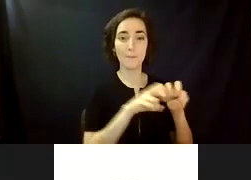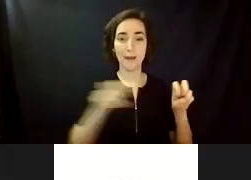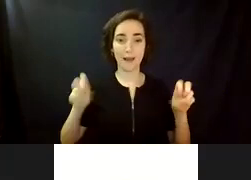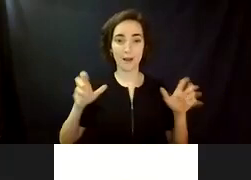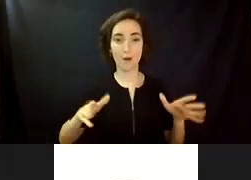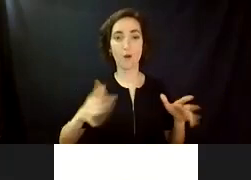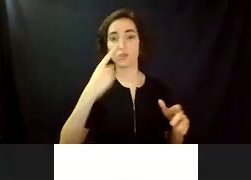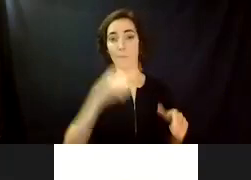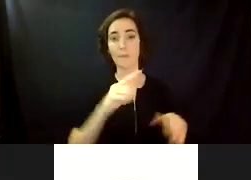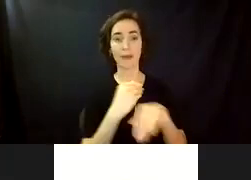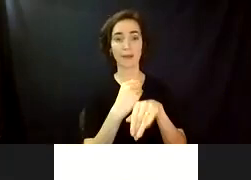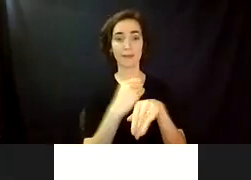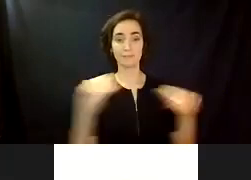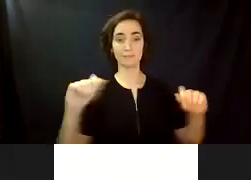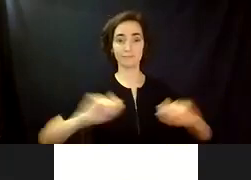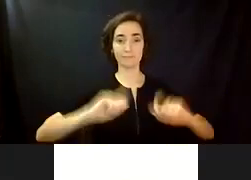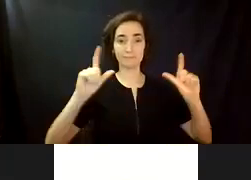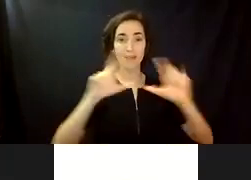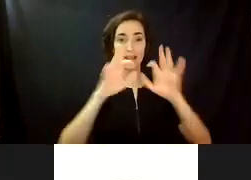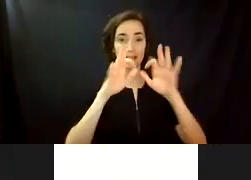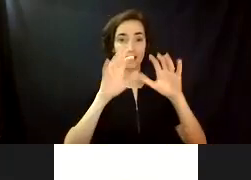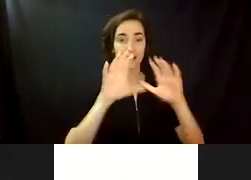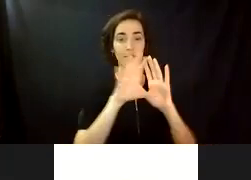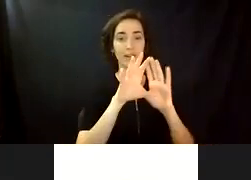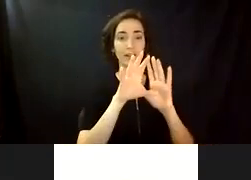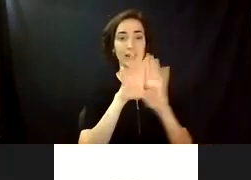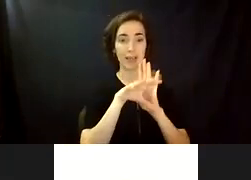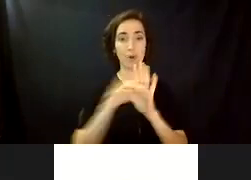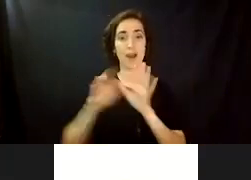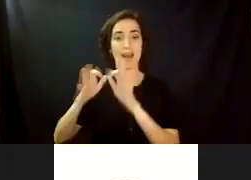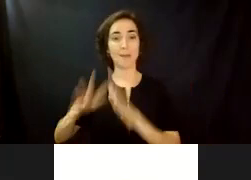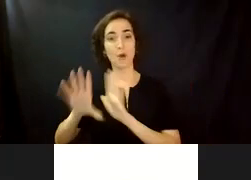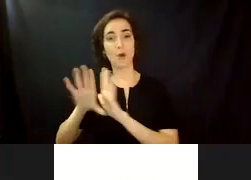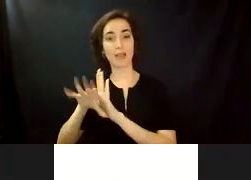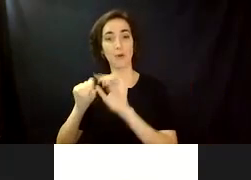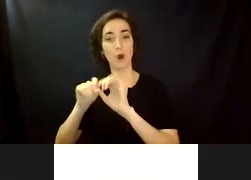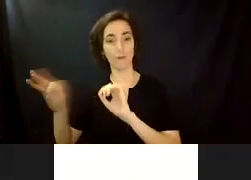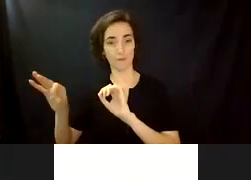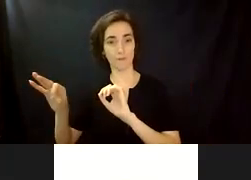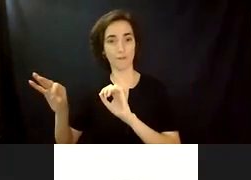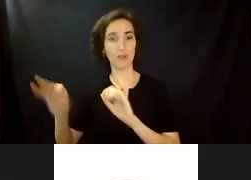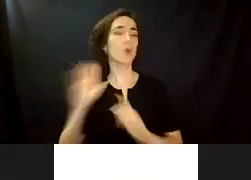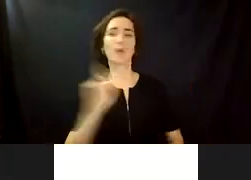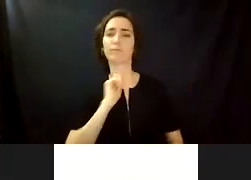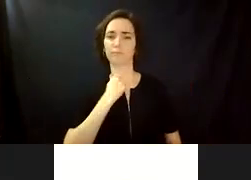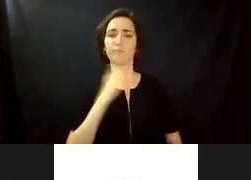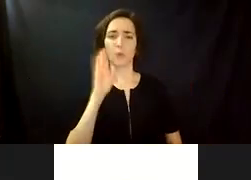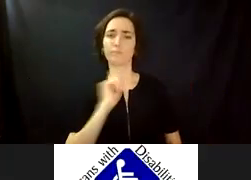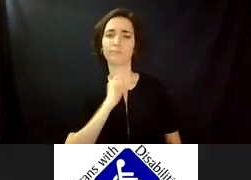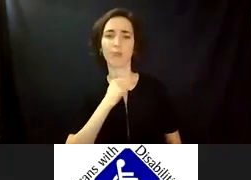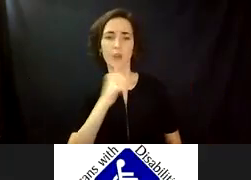their cameras and the interpreters can turn off their cameras. We won't speak when they turn on their